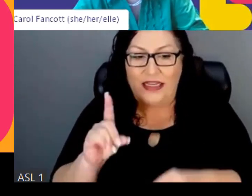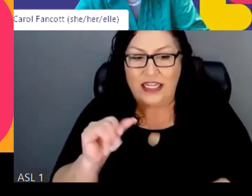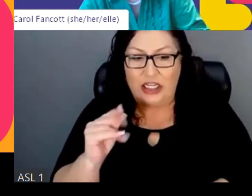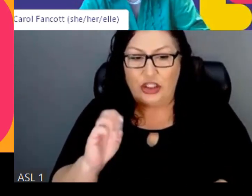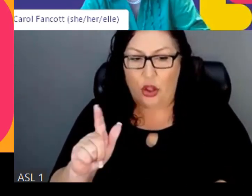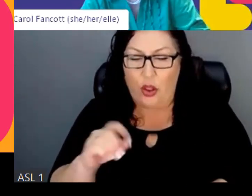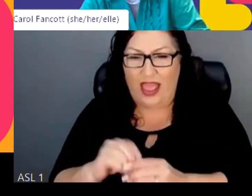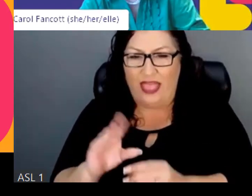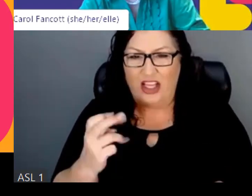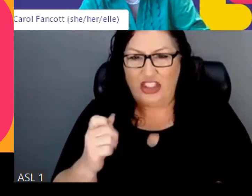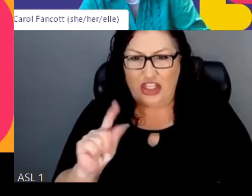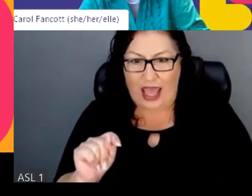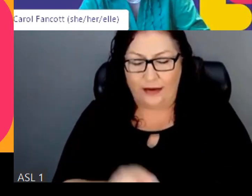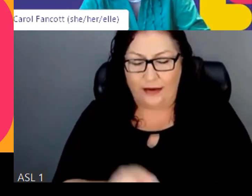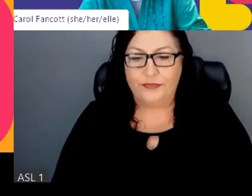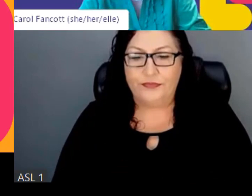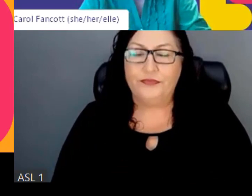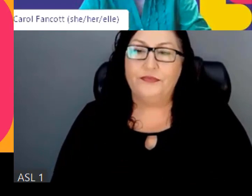in the chat.